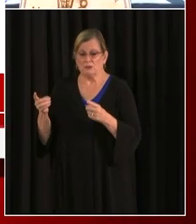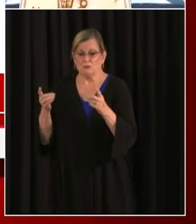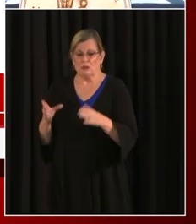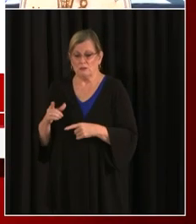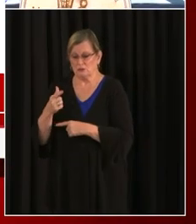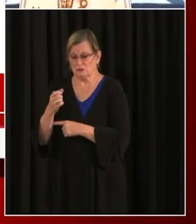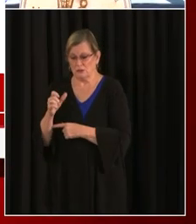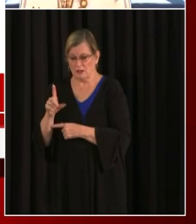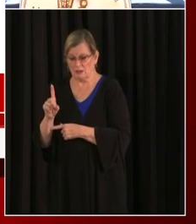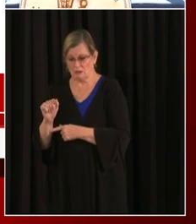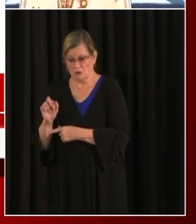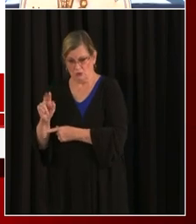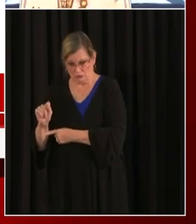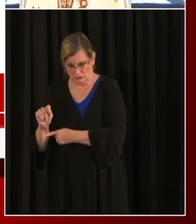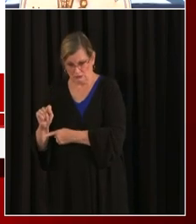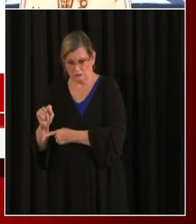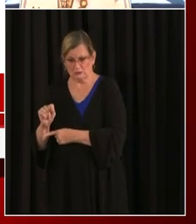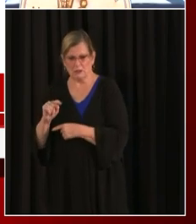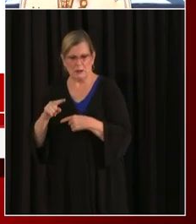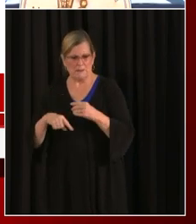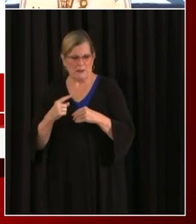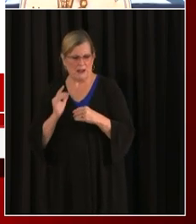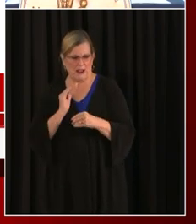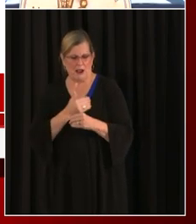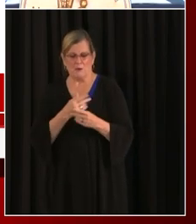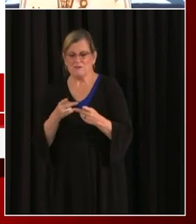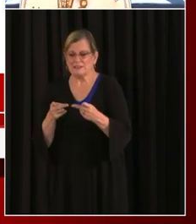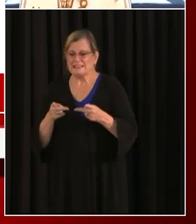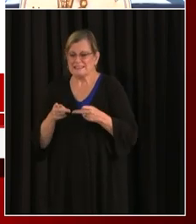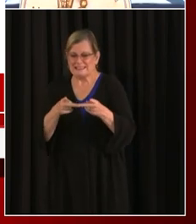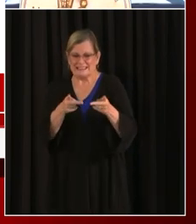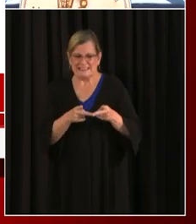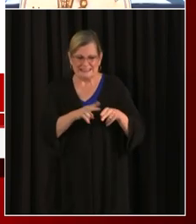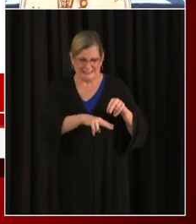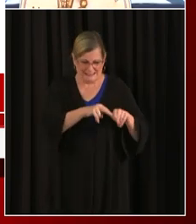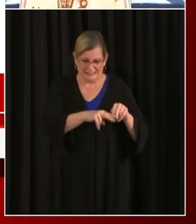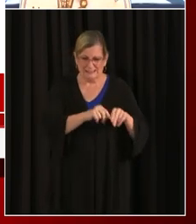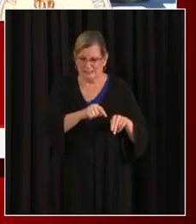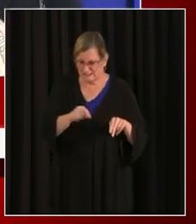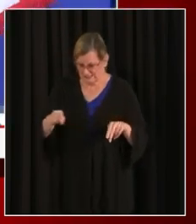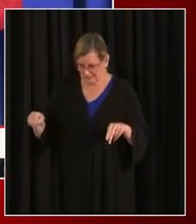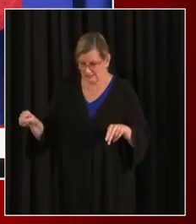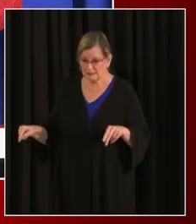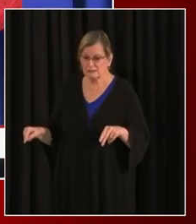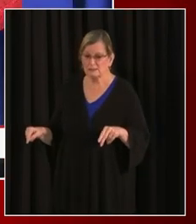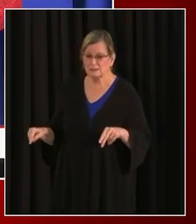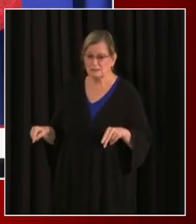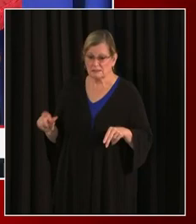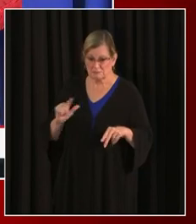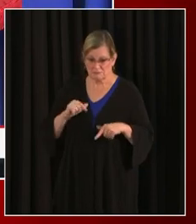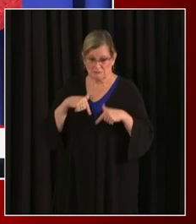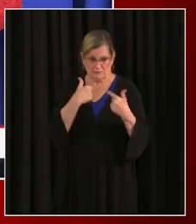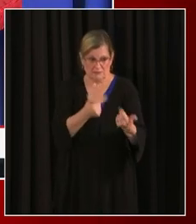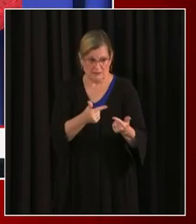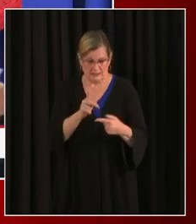about our facilities planning. So Deputy Mayor Kine.